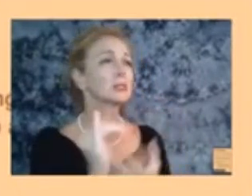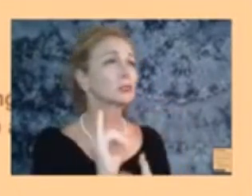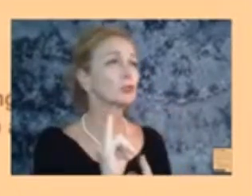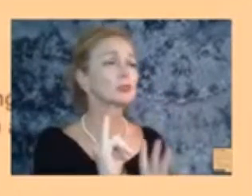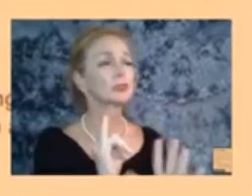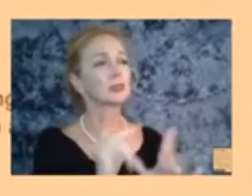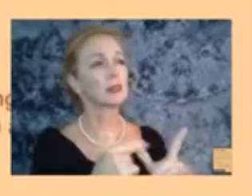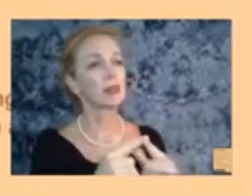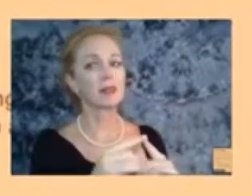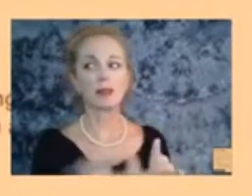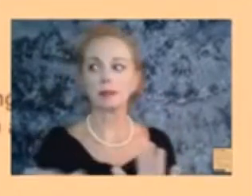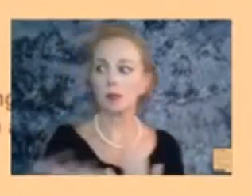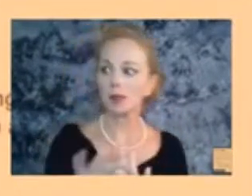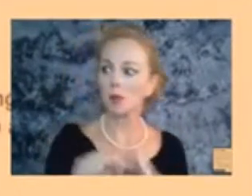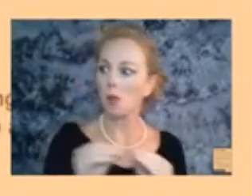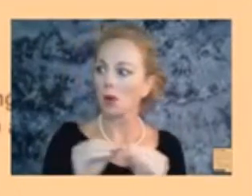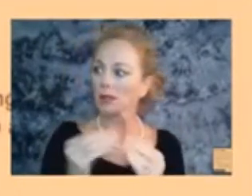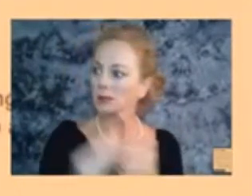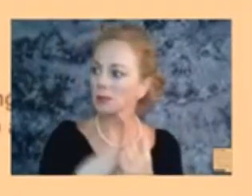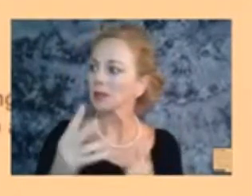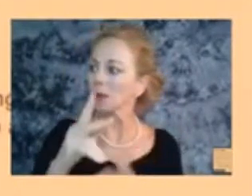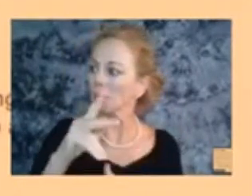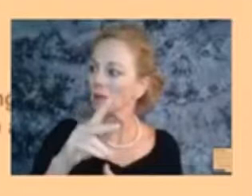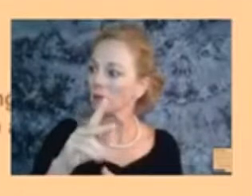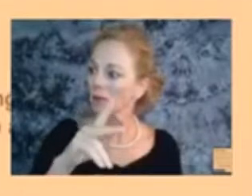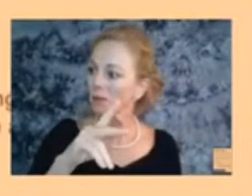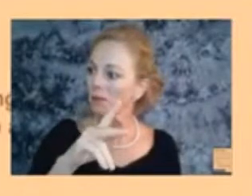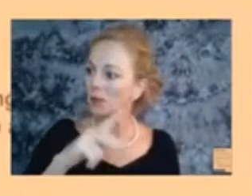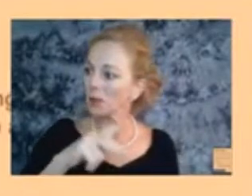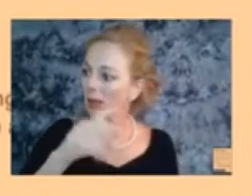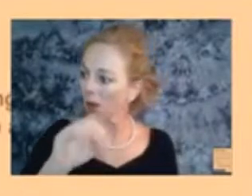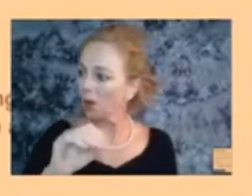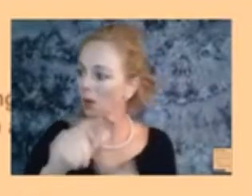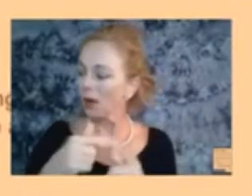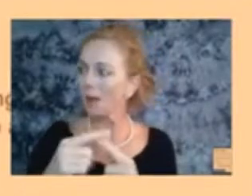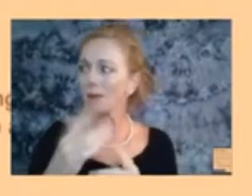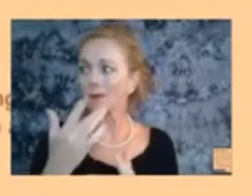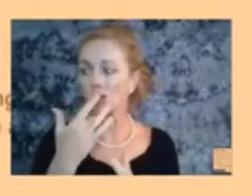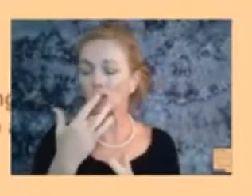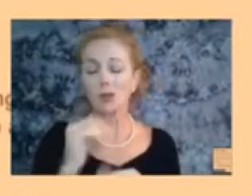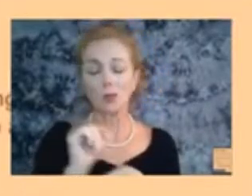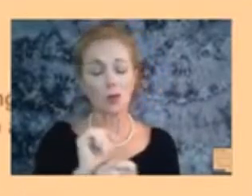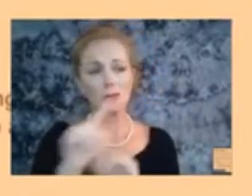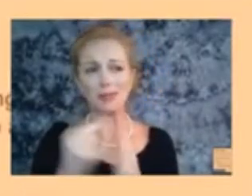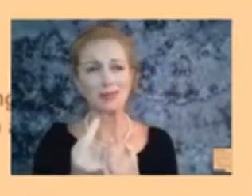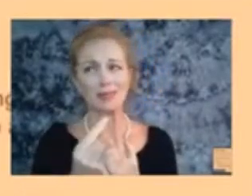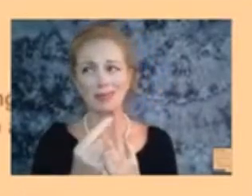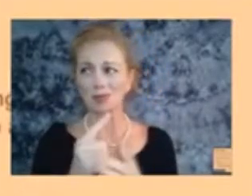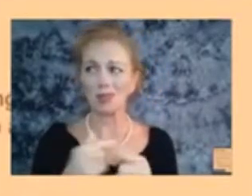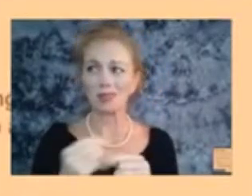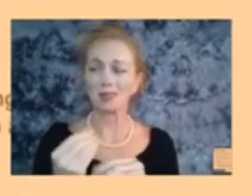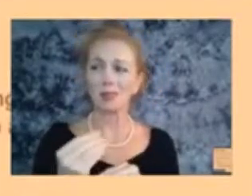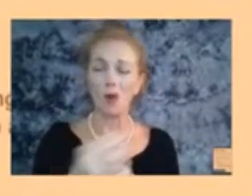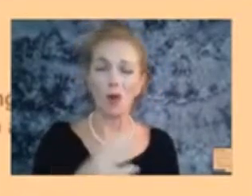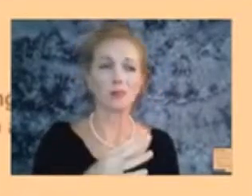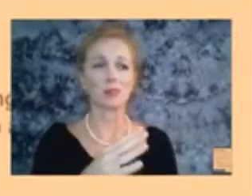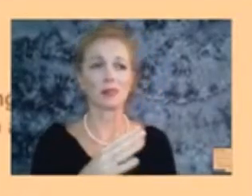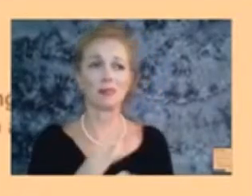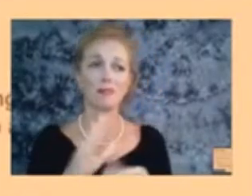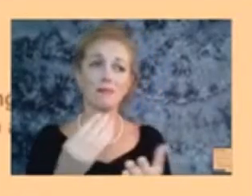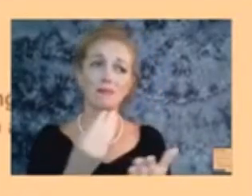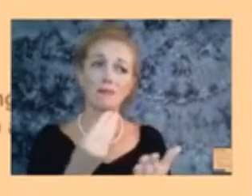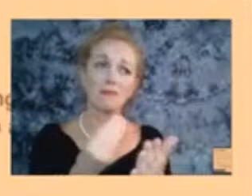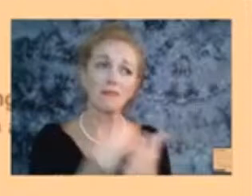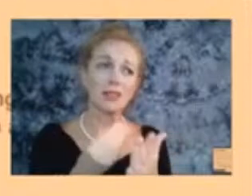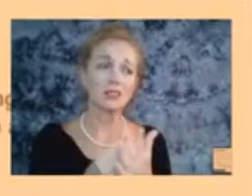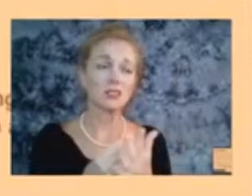look, I'm very thankful that I can work the hours that I do have, but this is causing a financial hardship for me. So maybe I want to go in there and I